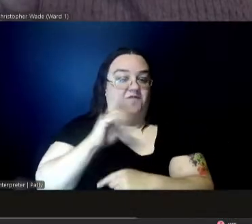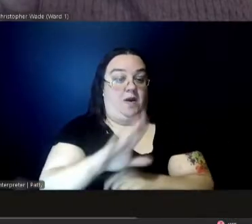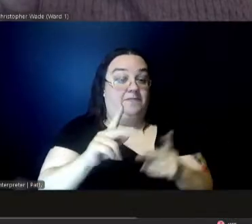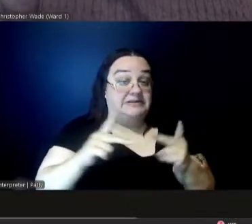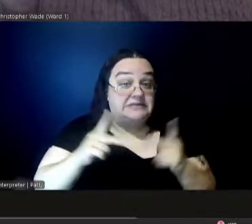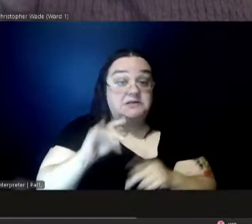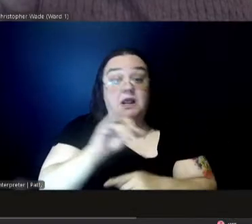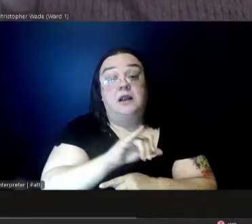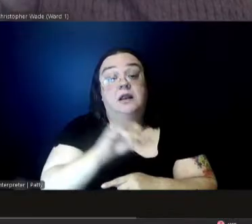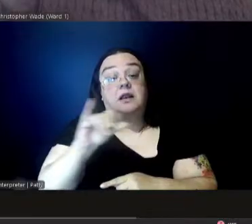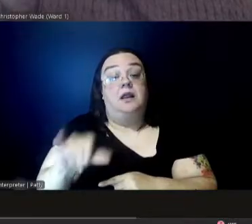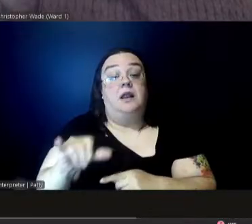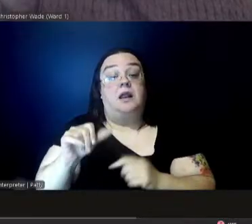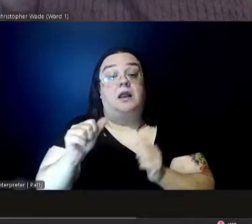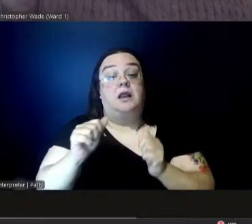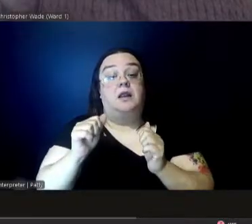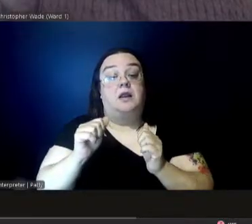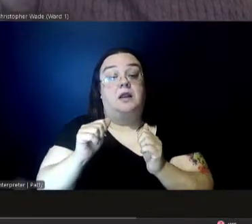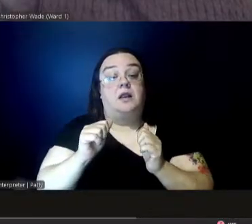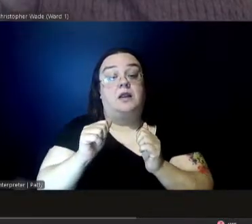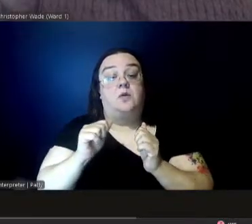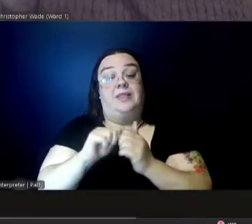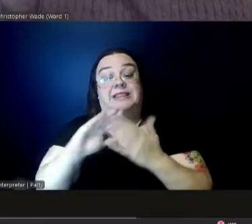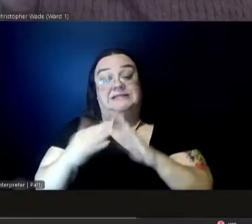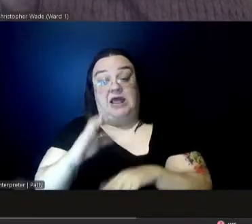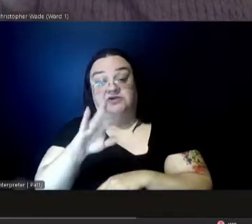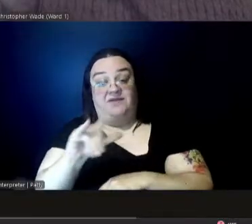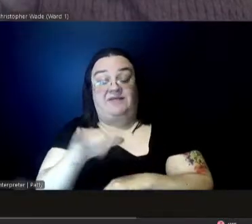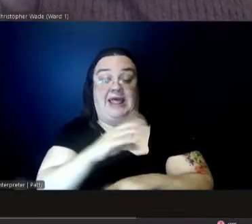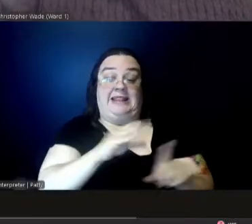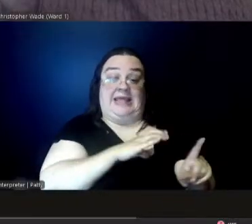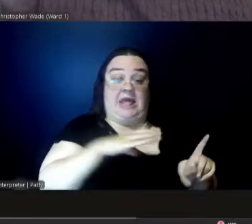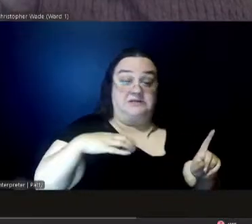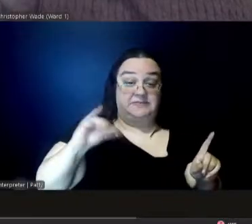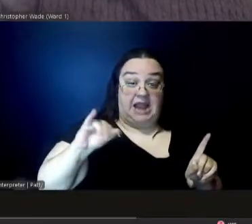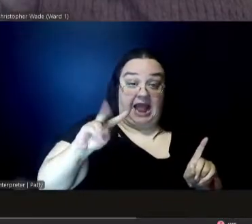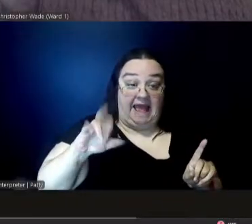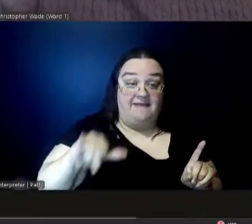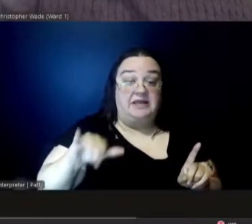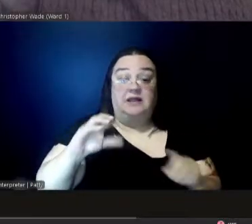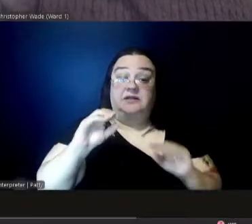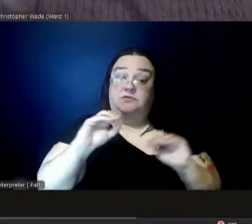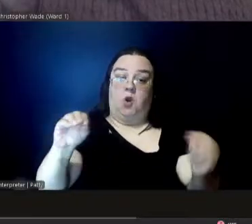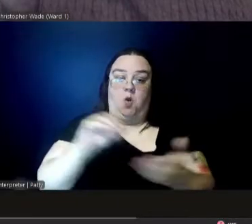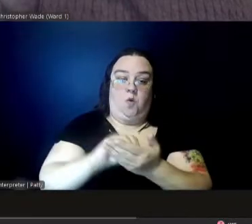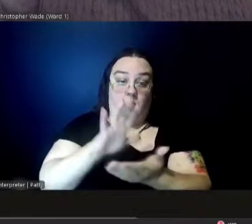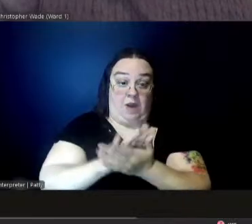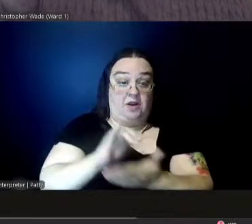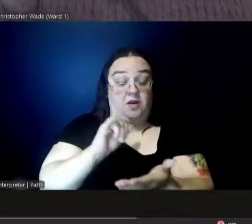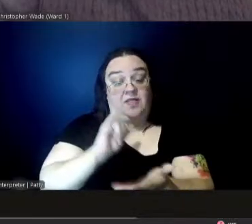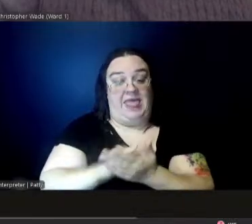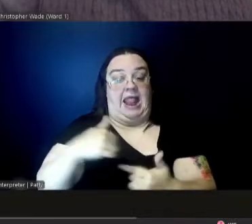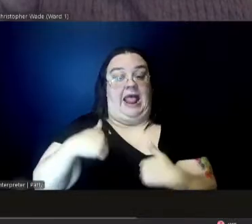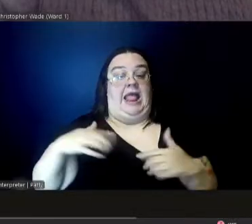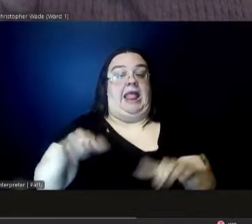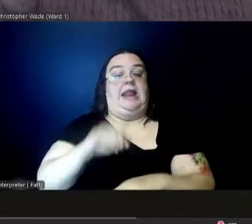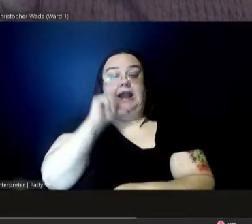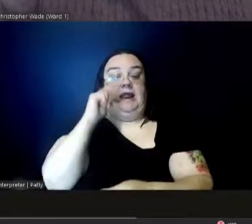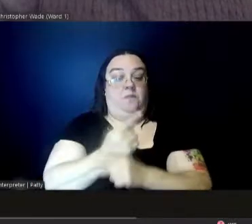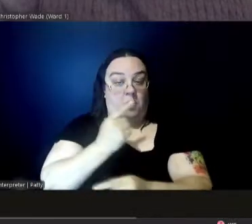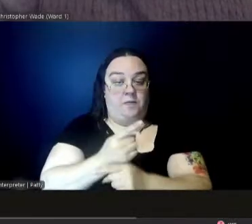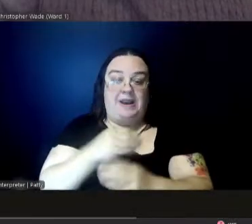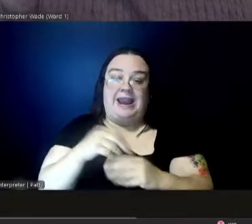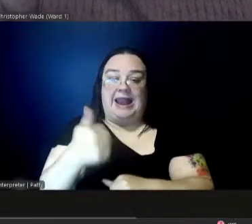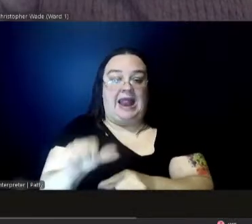Councilmember Ivy. There was no record that the lady had acted inappropriately in any instance or there was any